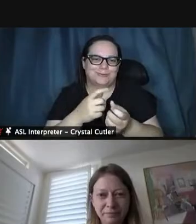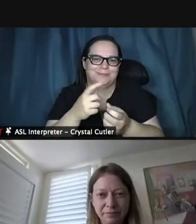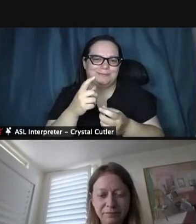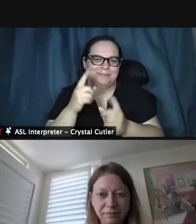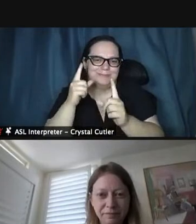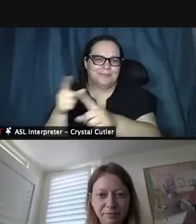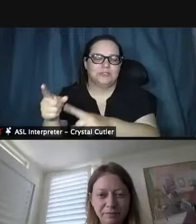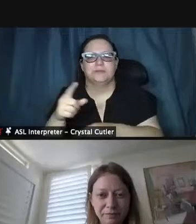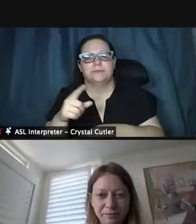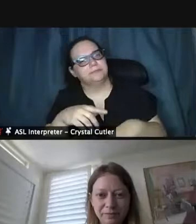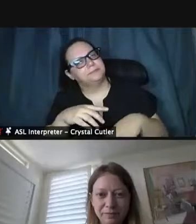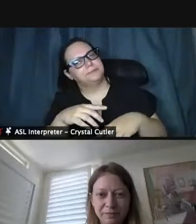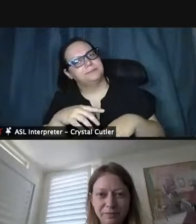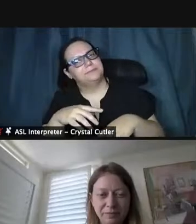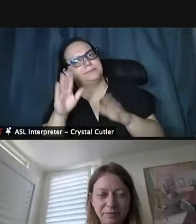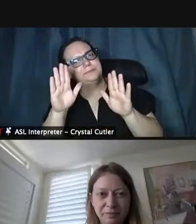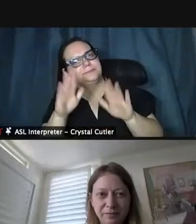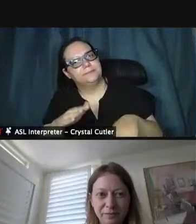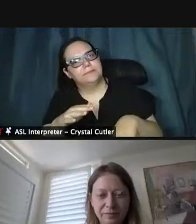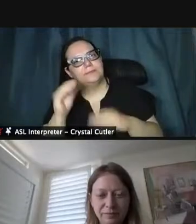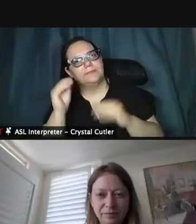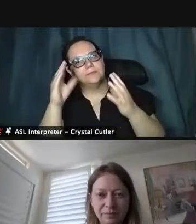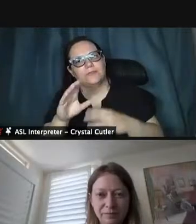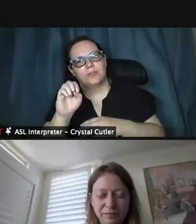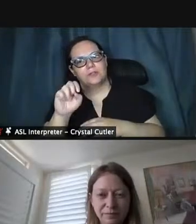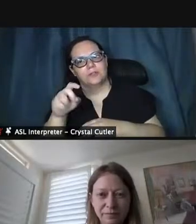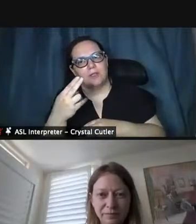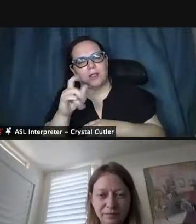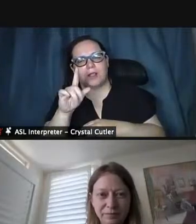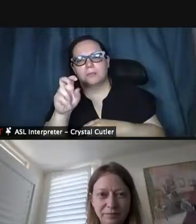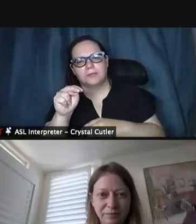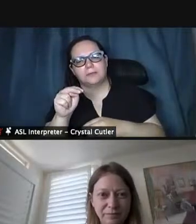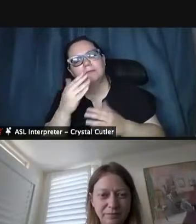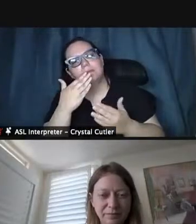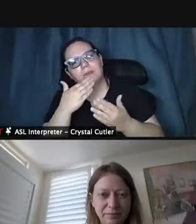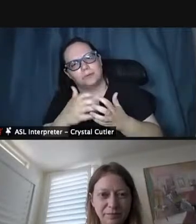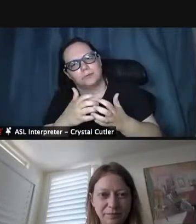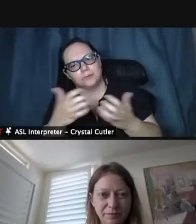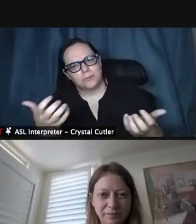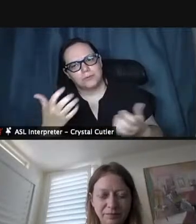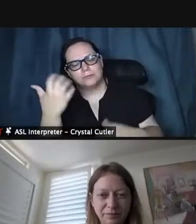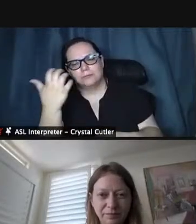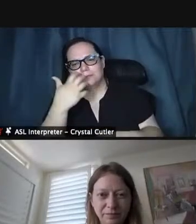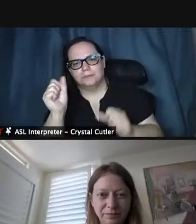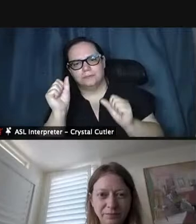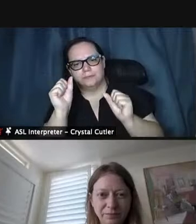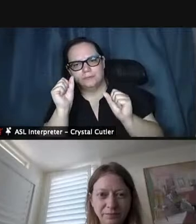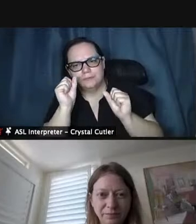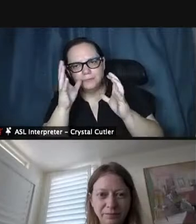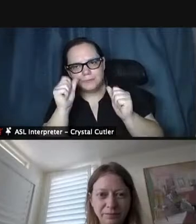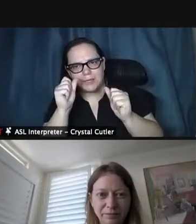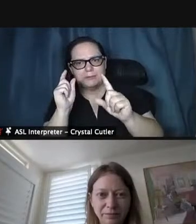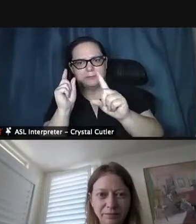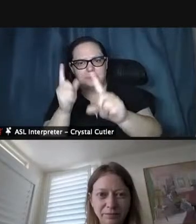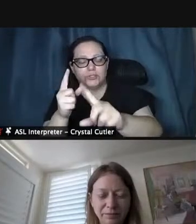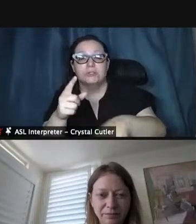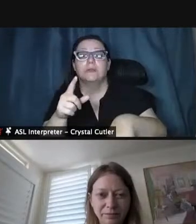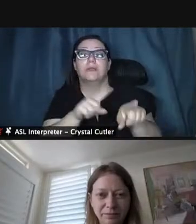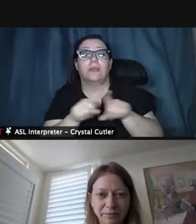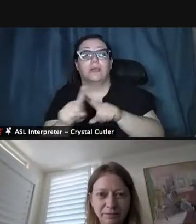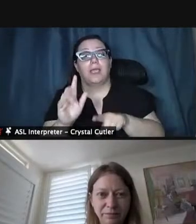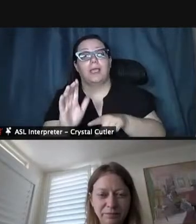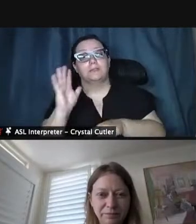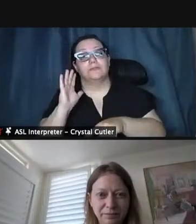Fantastic. Professor Ullman, thank you so much. This is such an amazing mission. And as a former